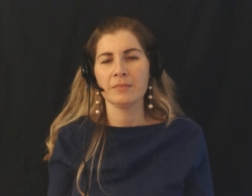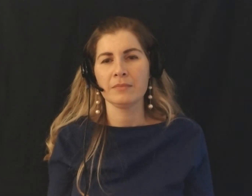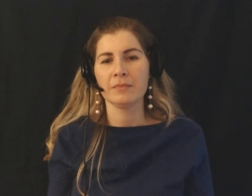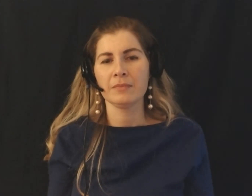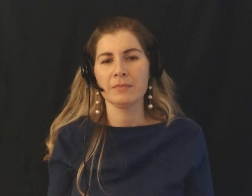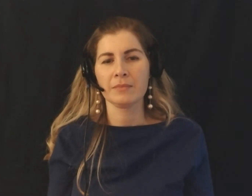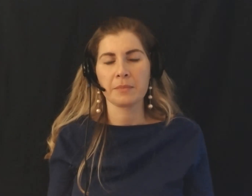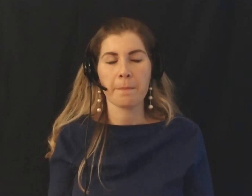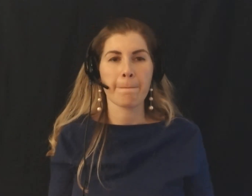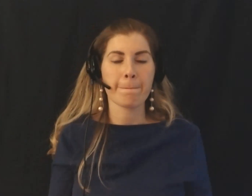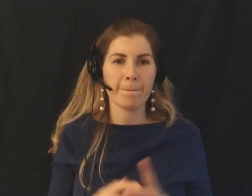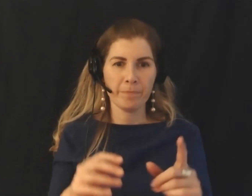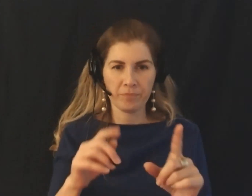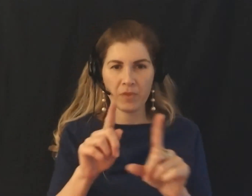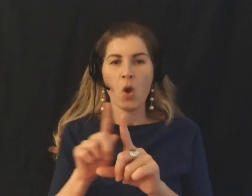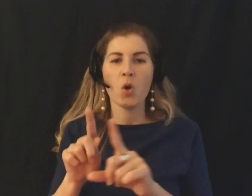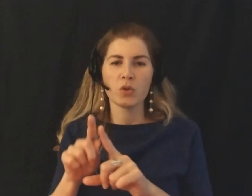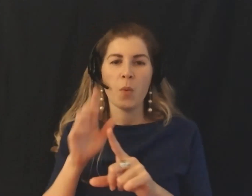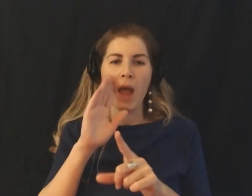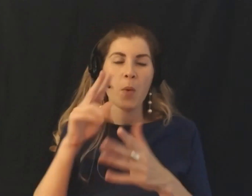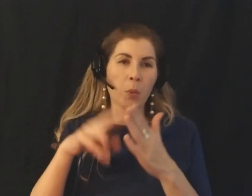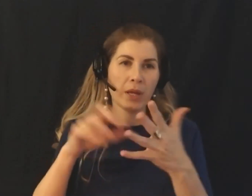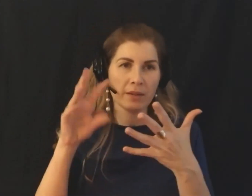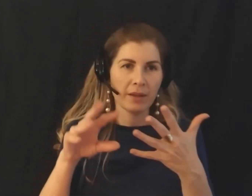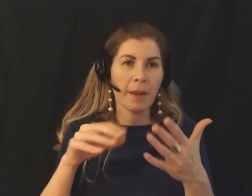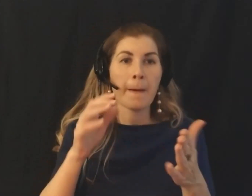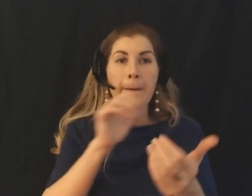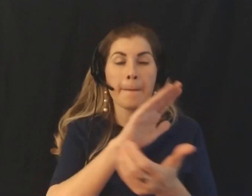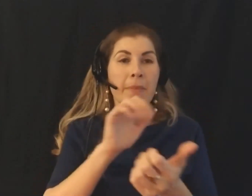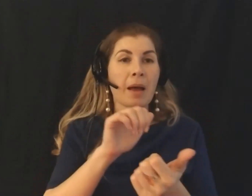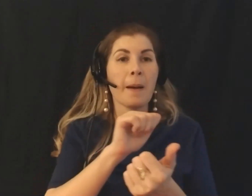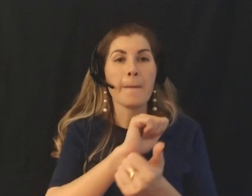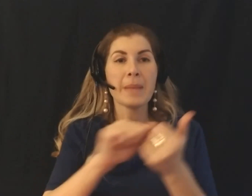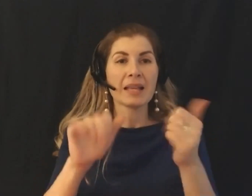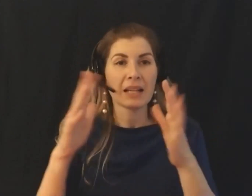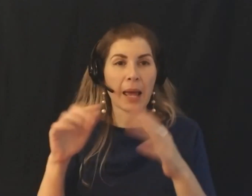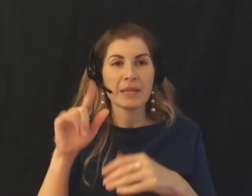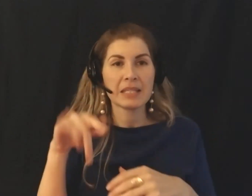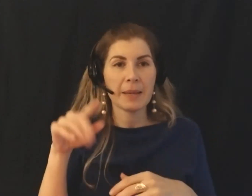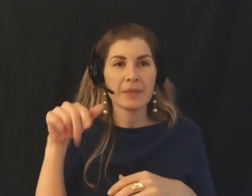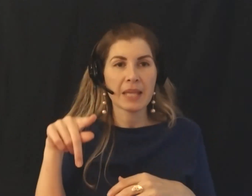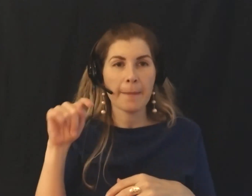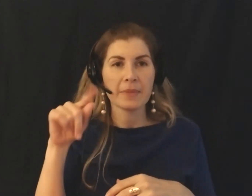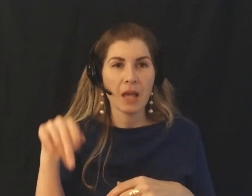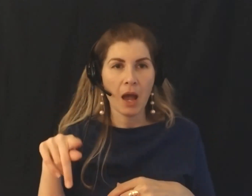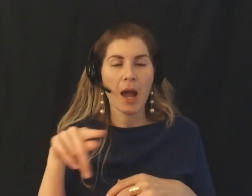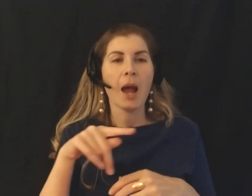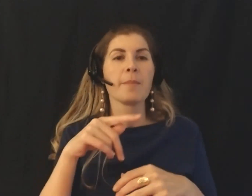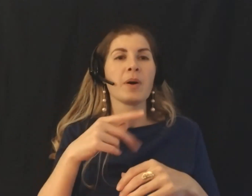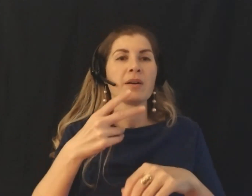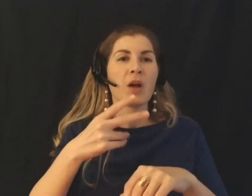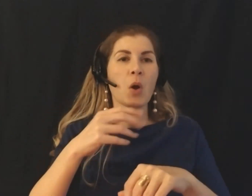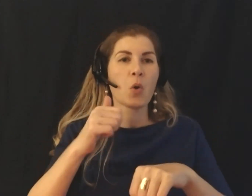And as these come in, I'll also read them to you guys. We've got Pass the Clap, Zip Zap Zop, Rock Paper